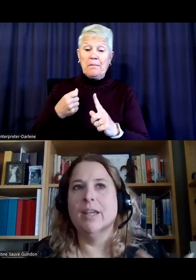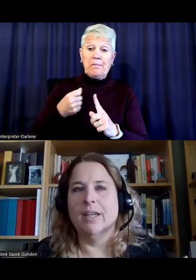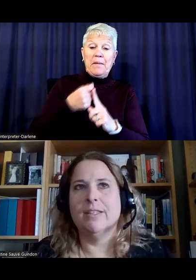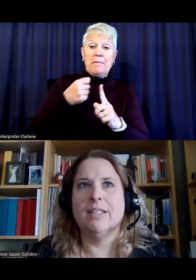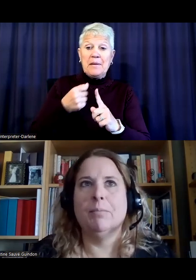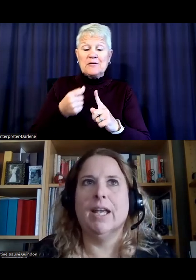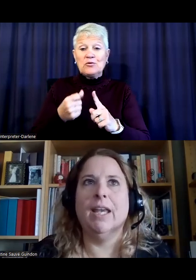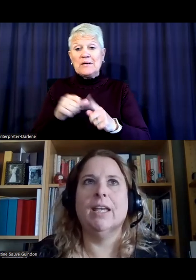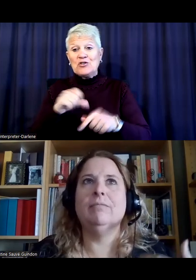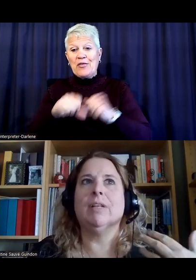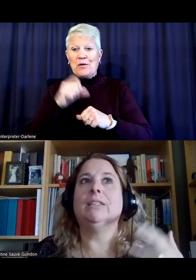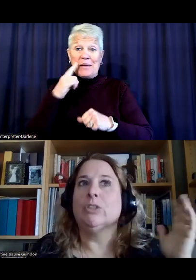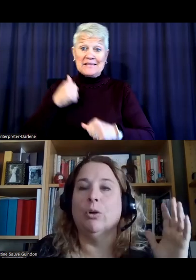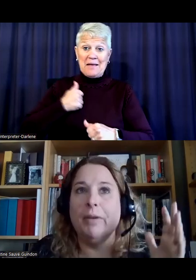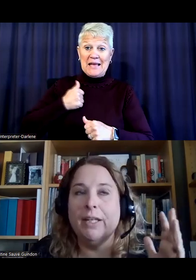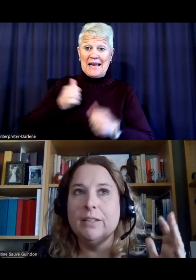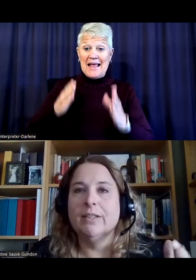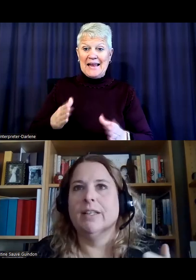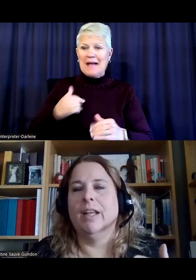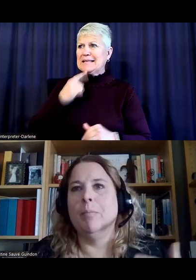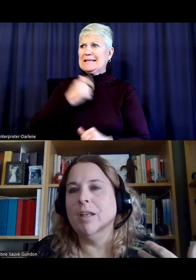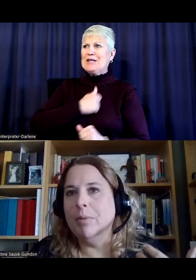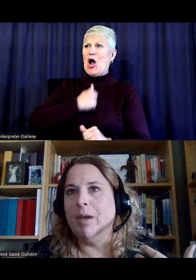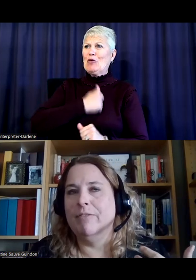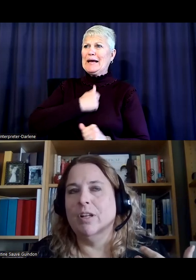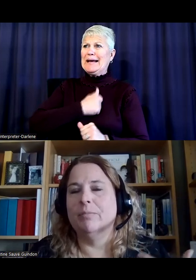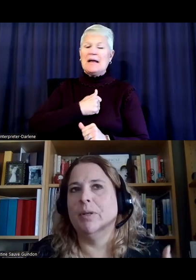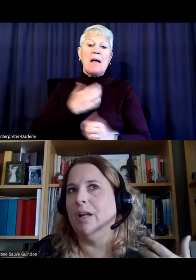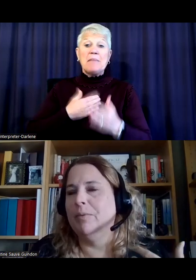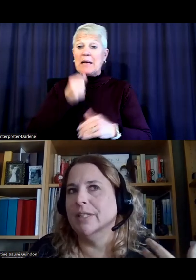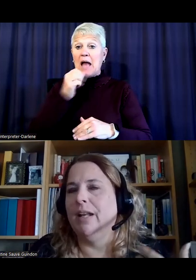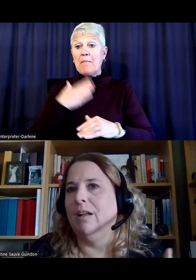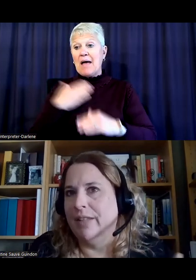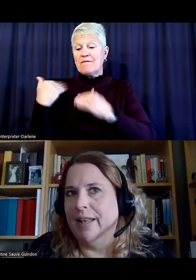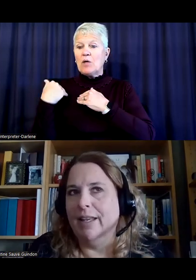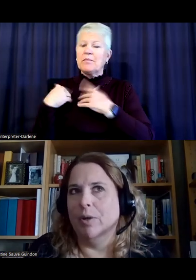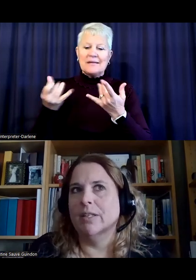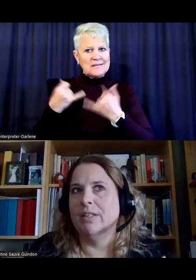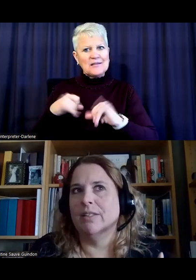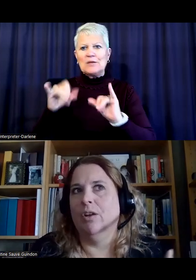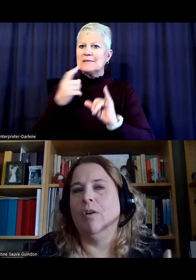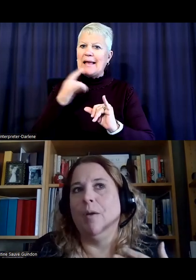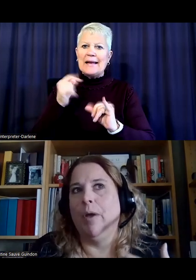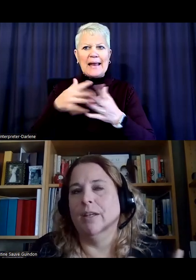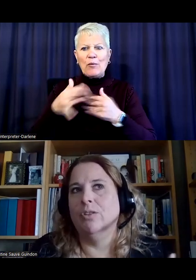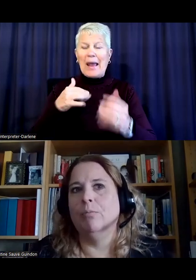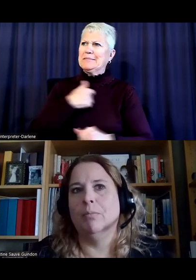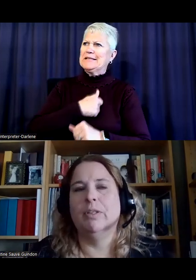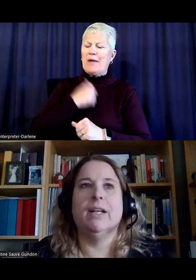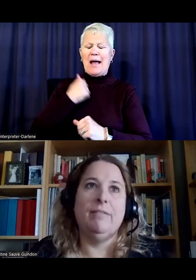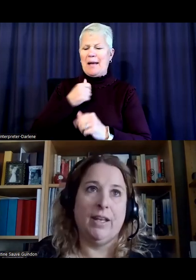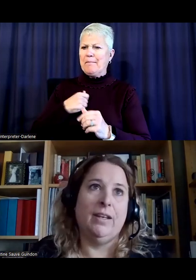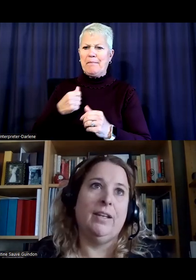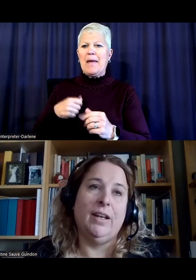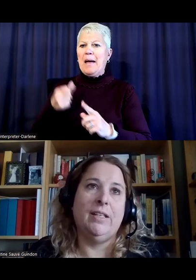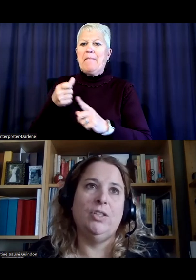especially since I'm Canadian, sorry. And it might not be my fault, but I'll say it anyways, because you know, I went into your bubble